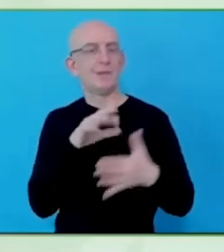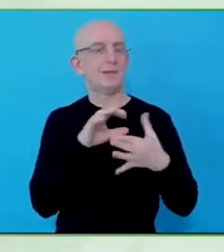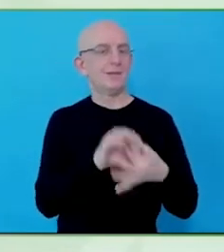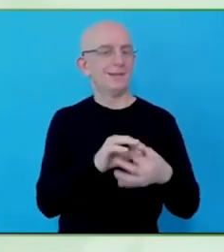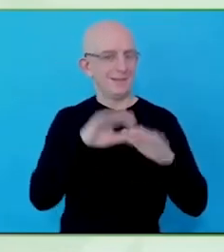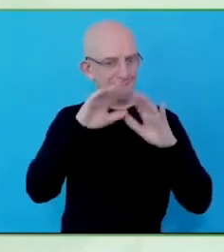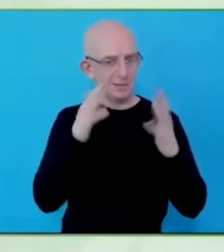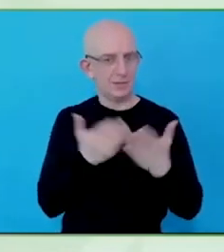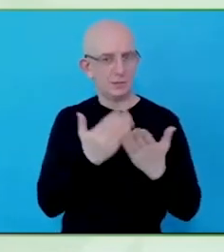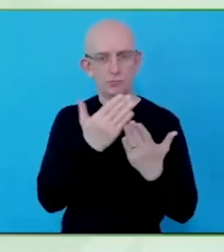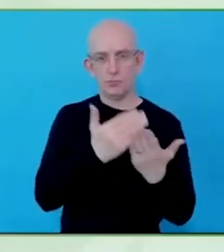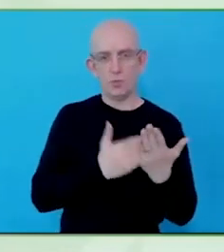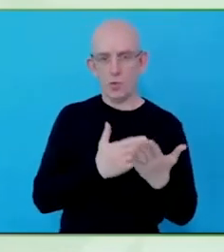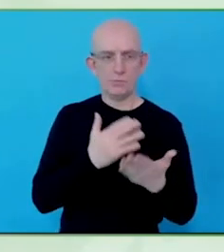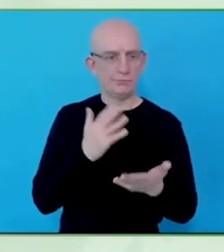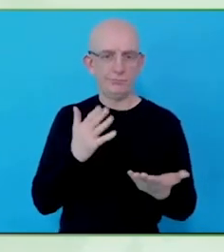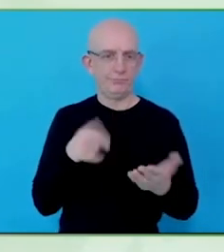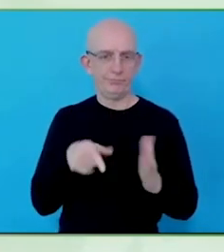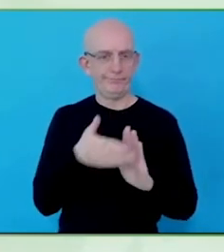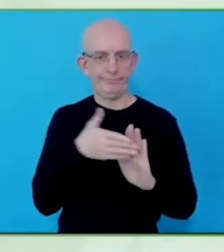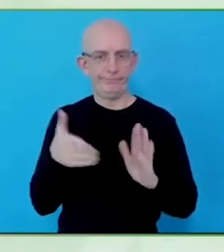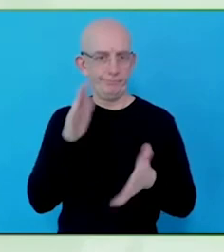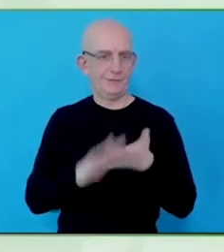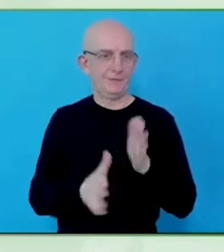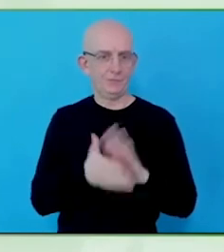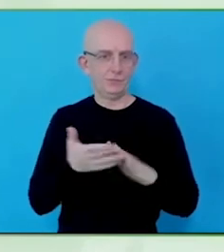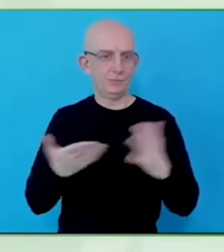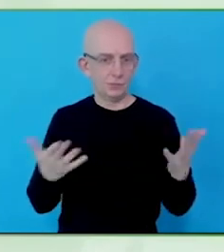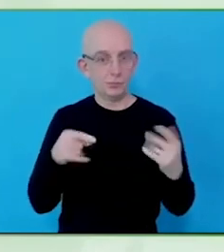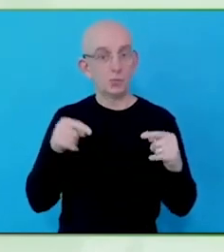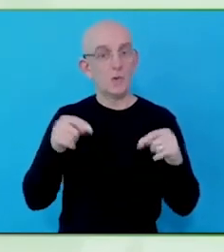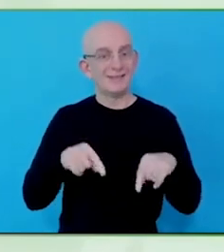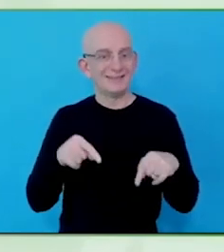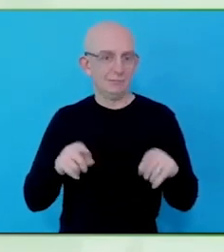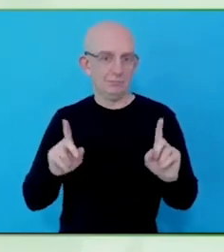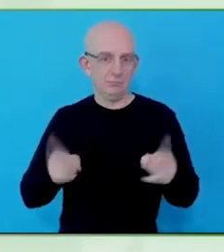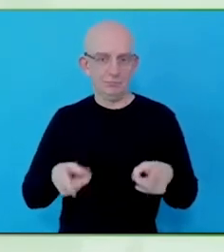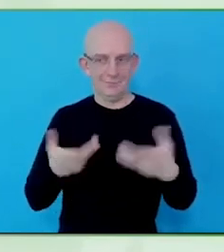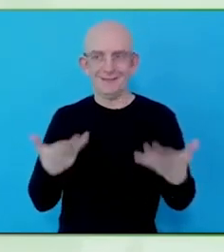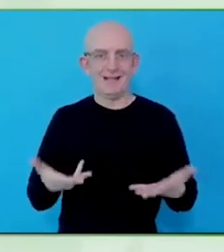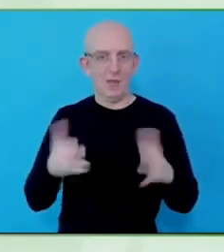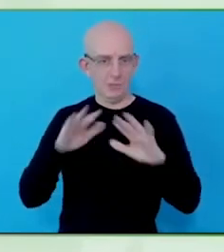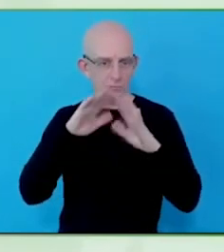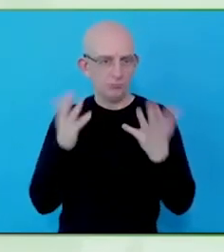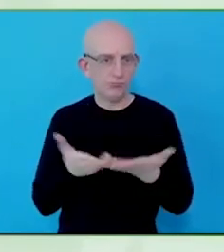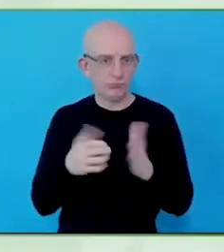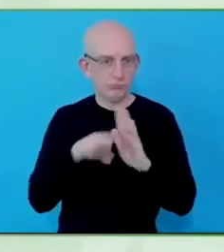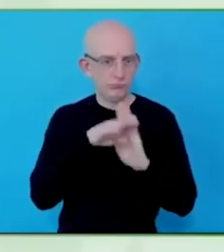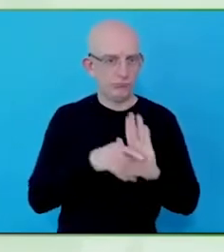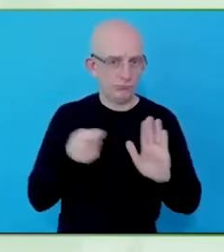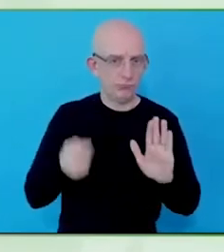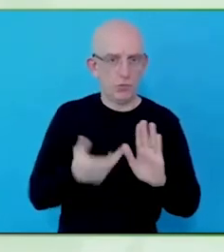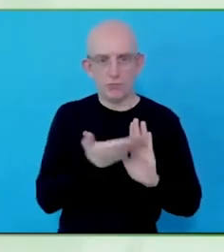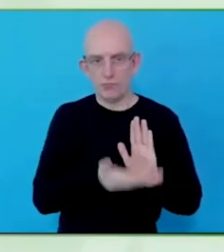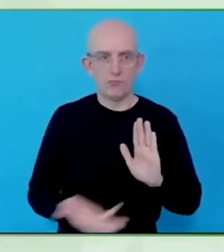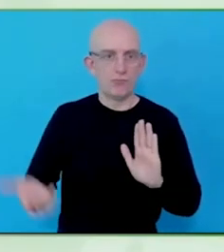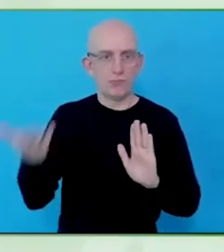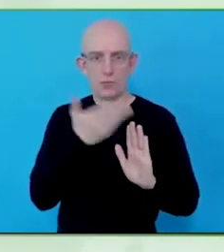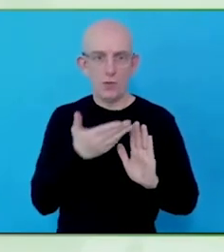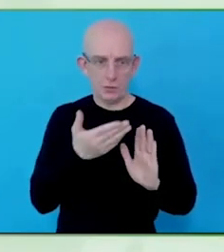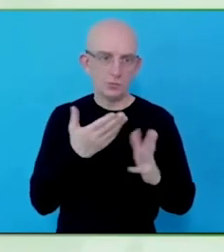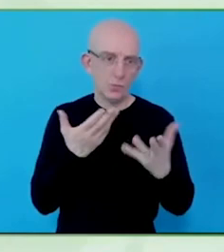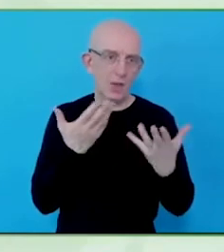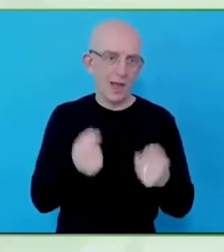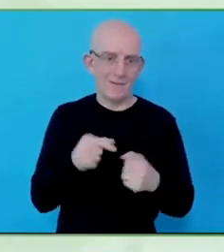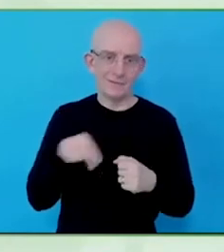the transposition period has expired. And now we have until 2025 to comply with